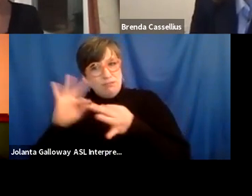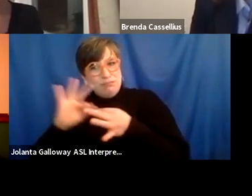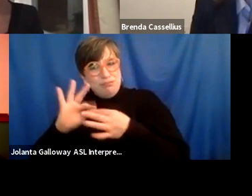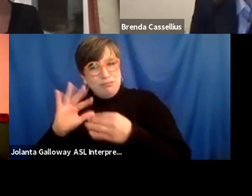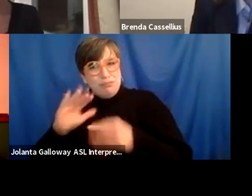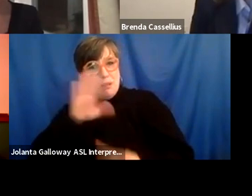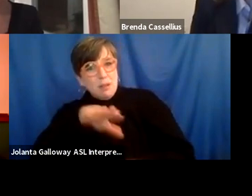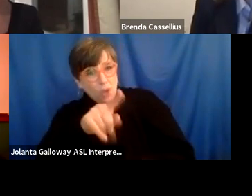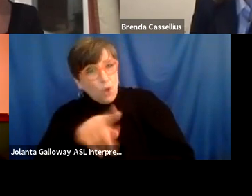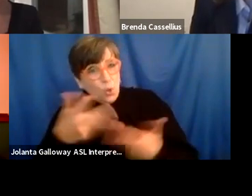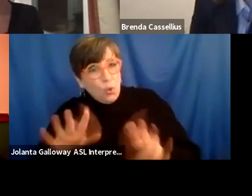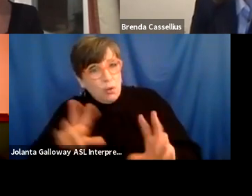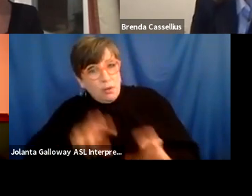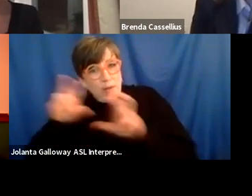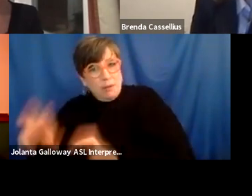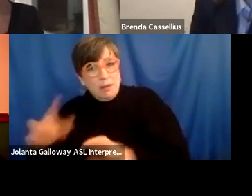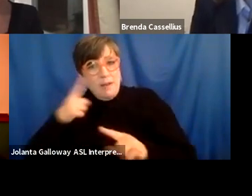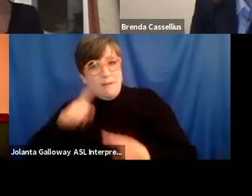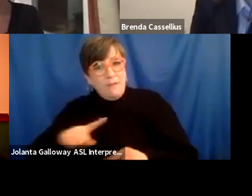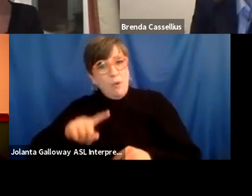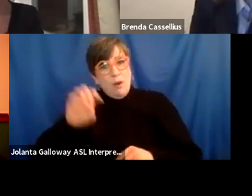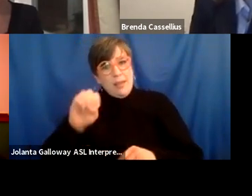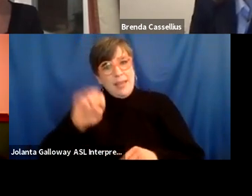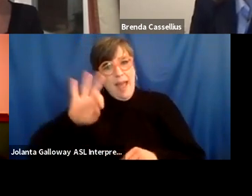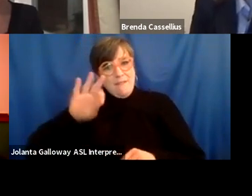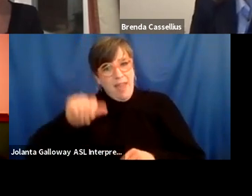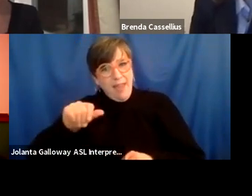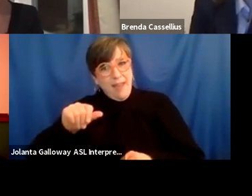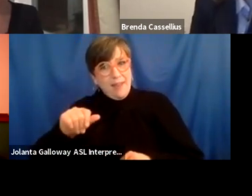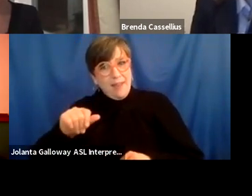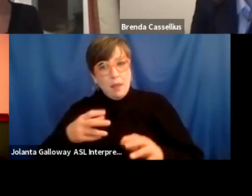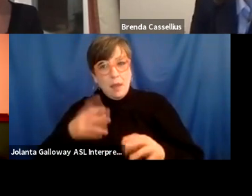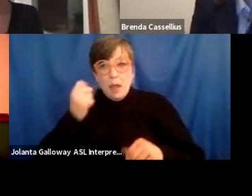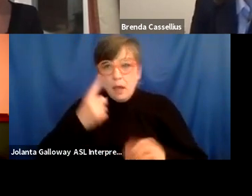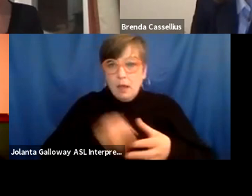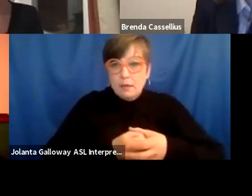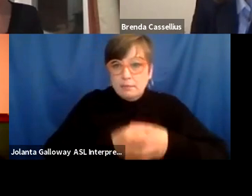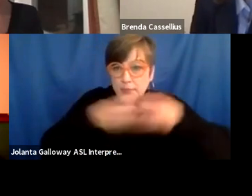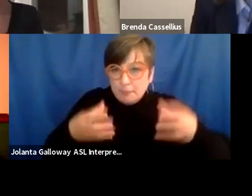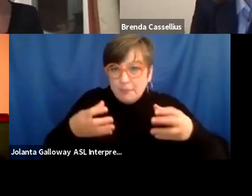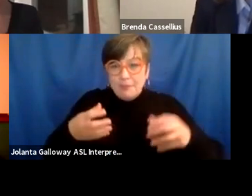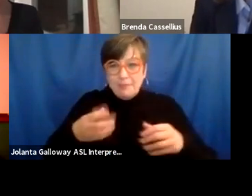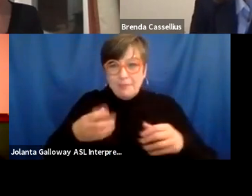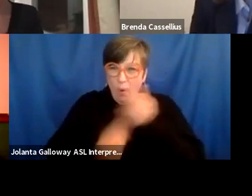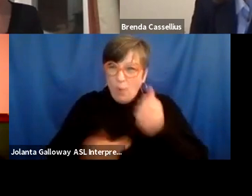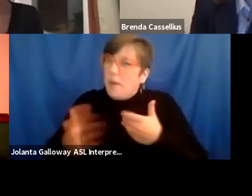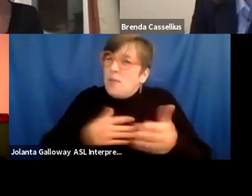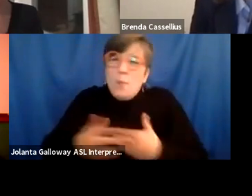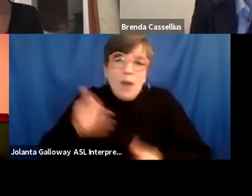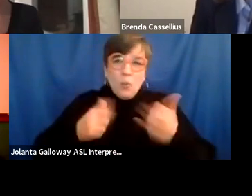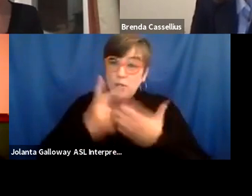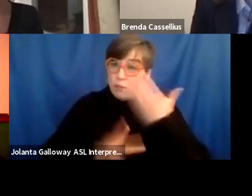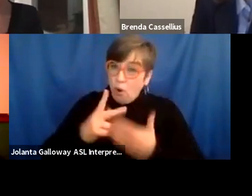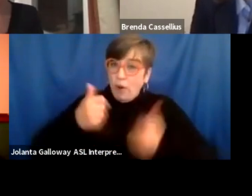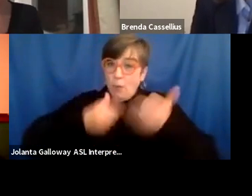made great investments in Excellence for All, about expanding rigorous opportunities for all students, no matter what program, no matter what school they're